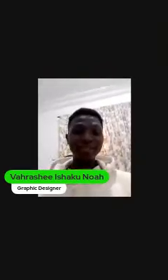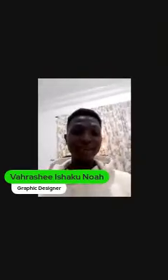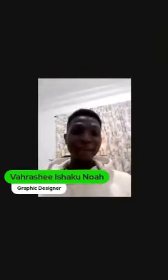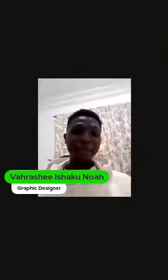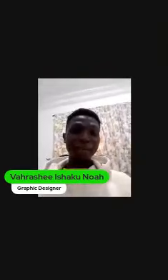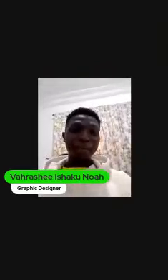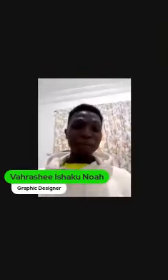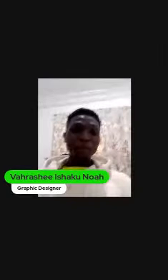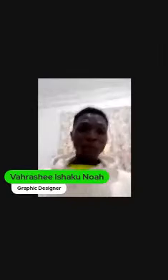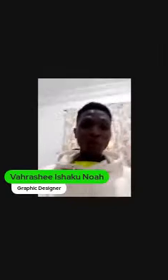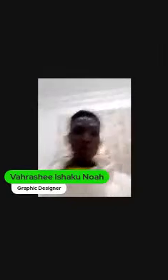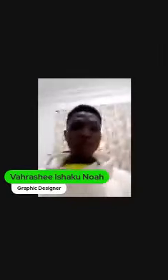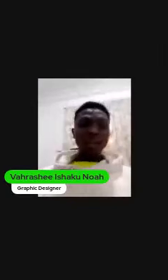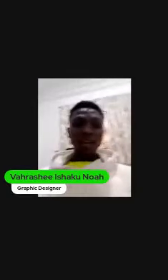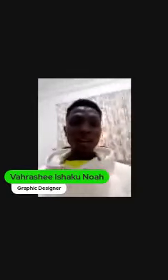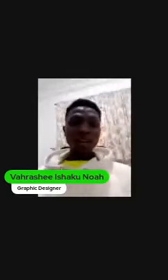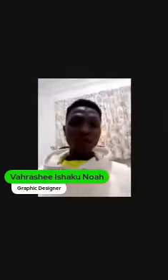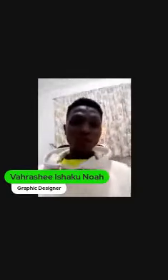us?